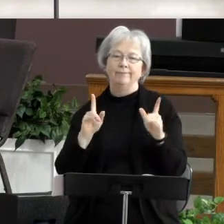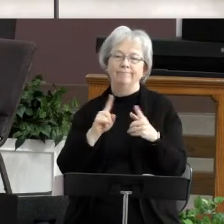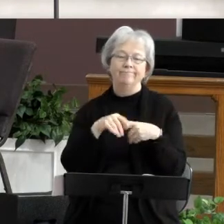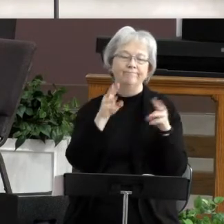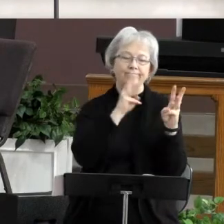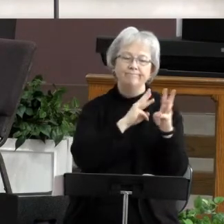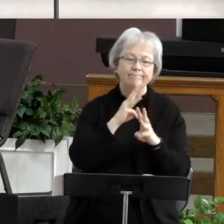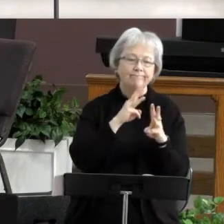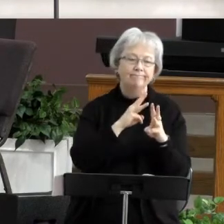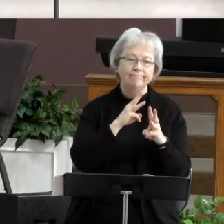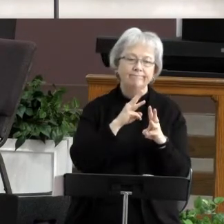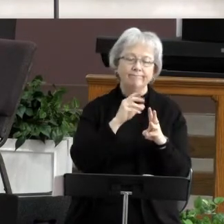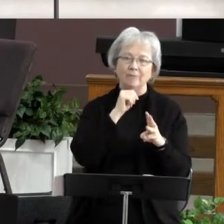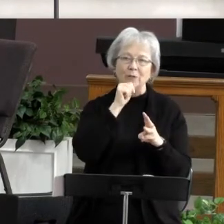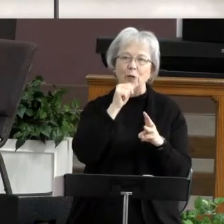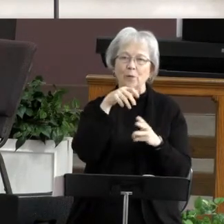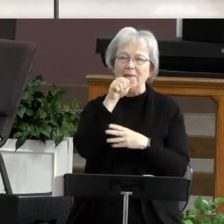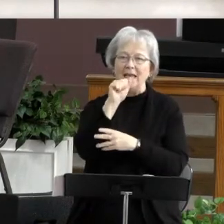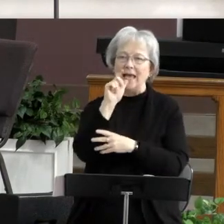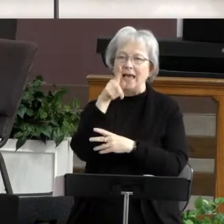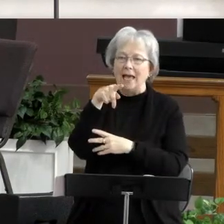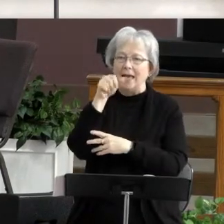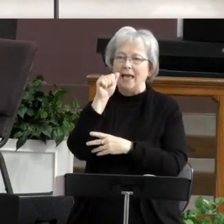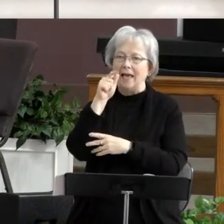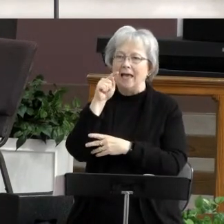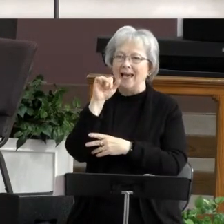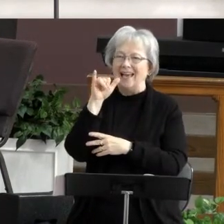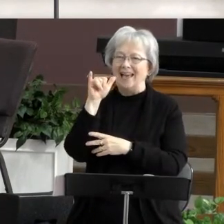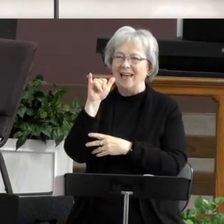Don't be apathetical in these times.